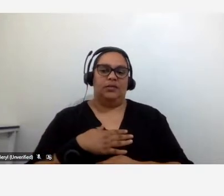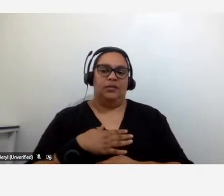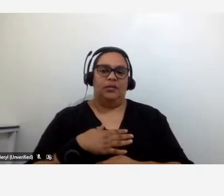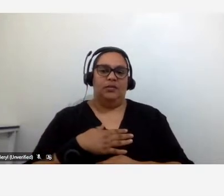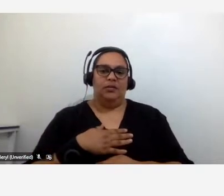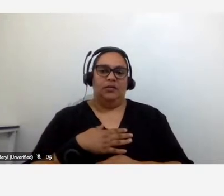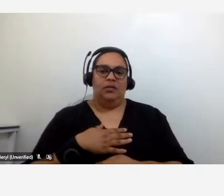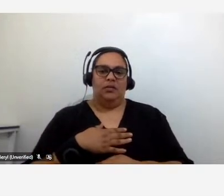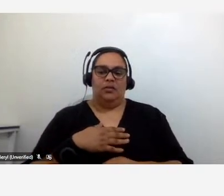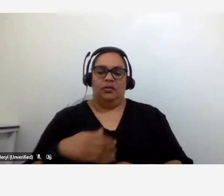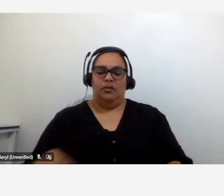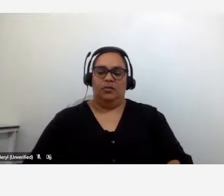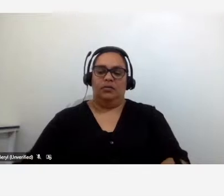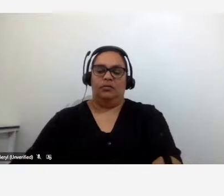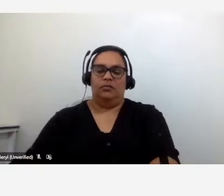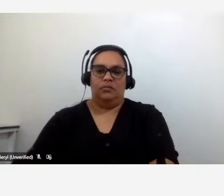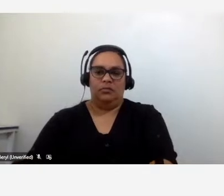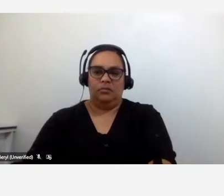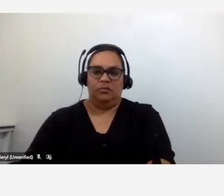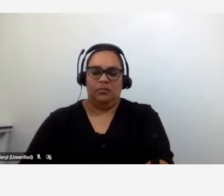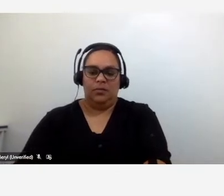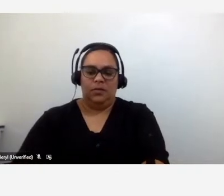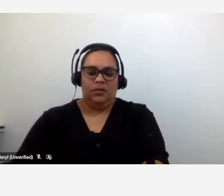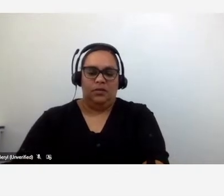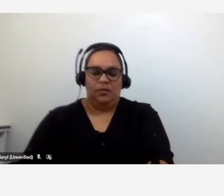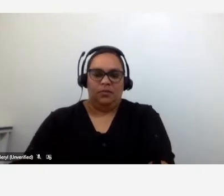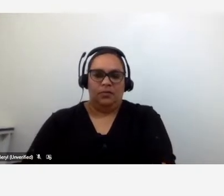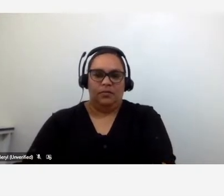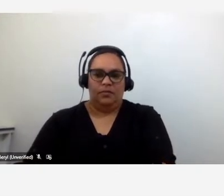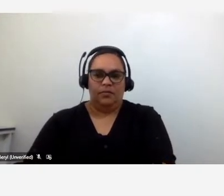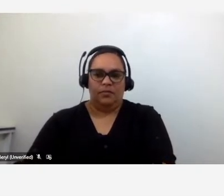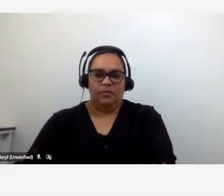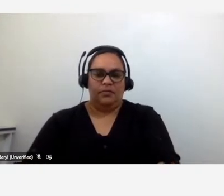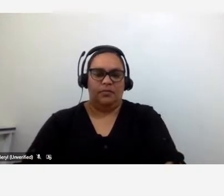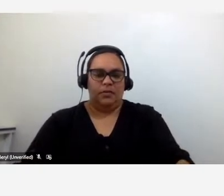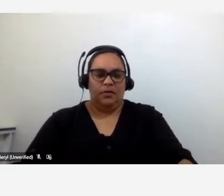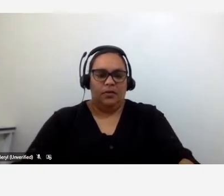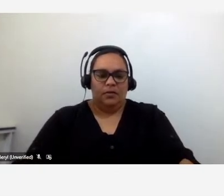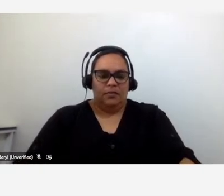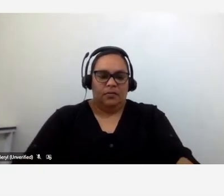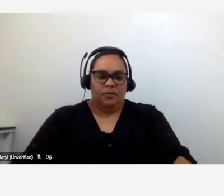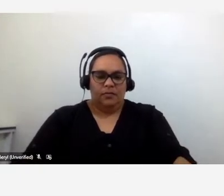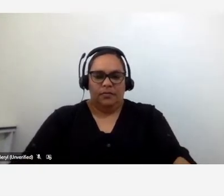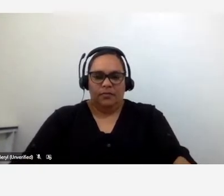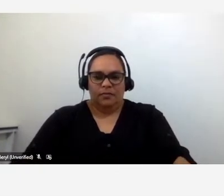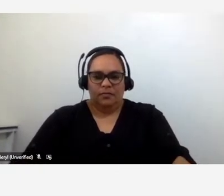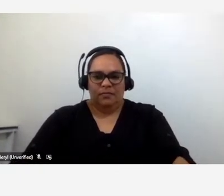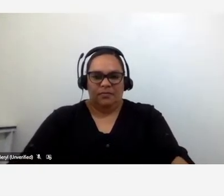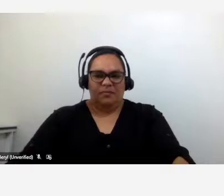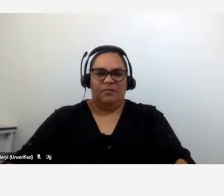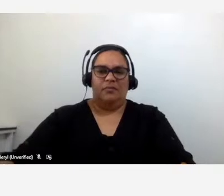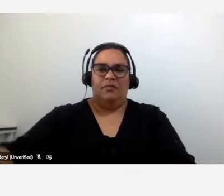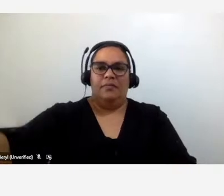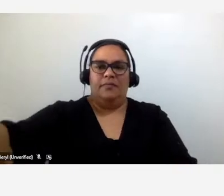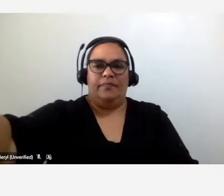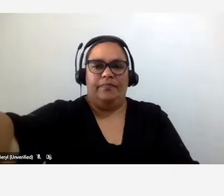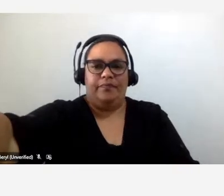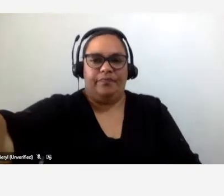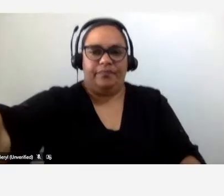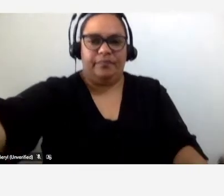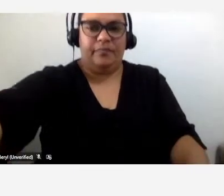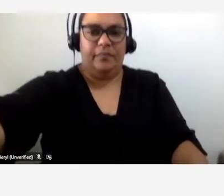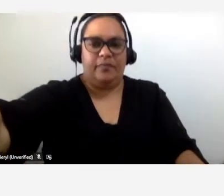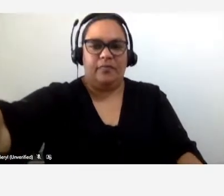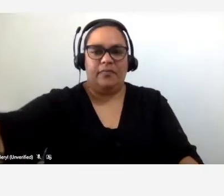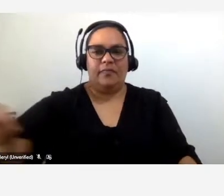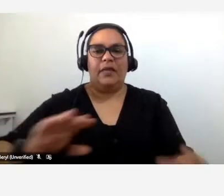You know, because immediately after seeing this, I then took keen